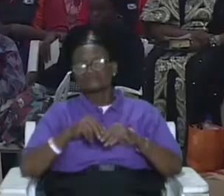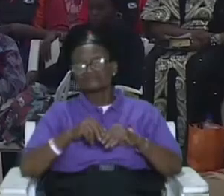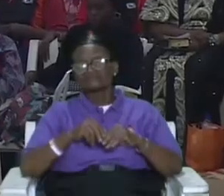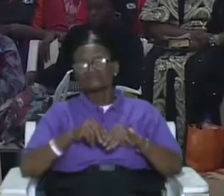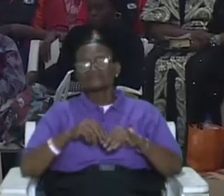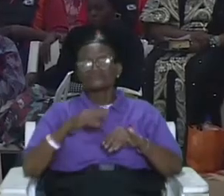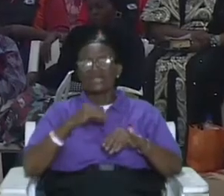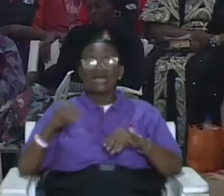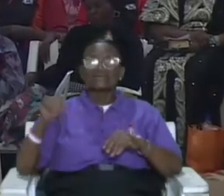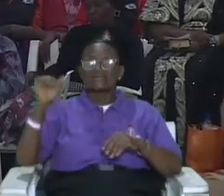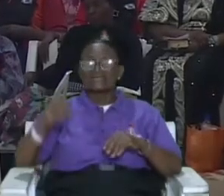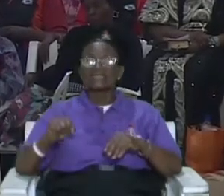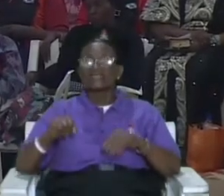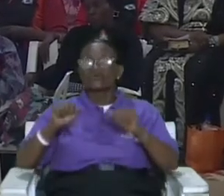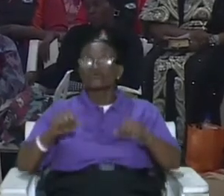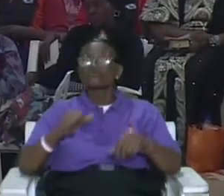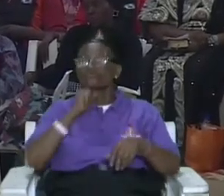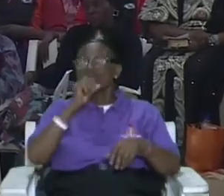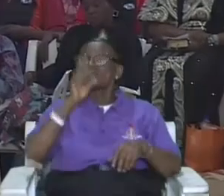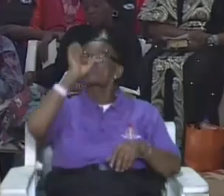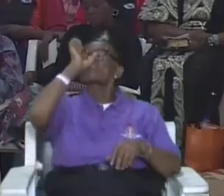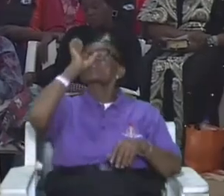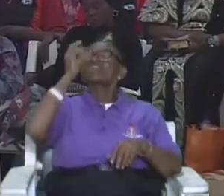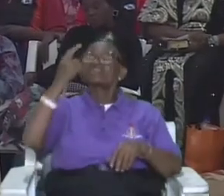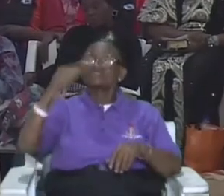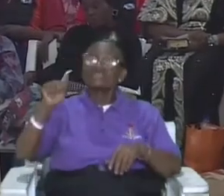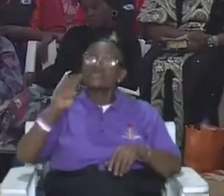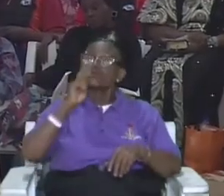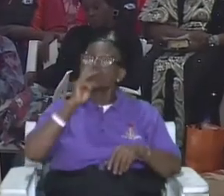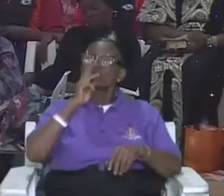And they couldn't drink the water because it was bitter.